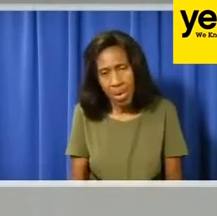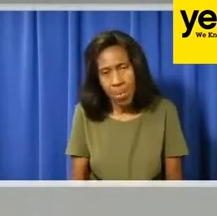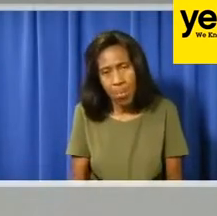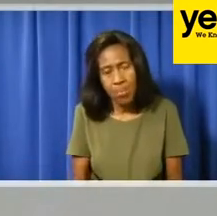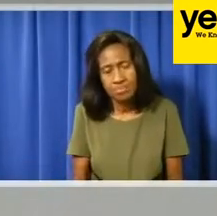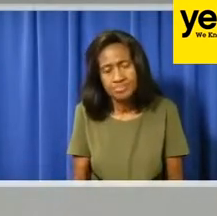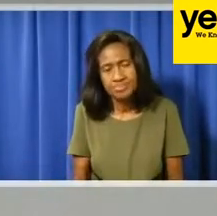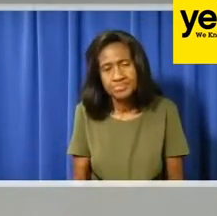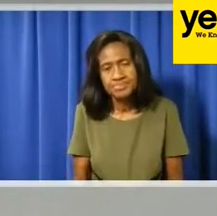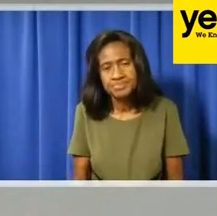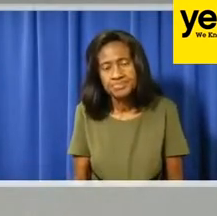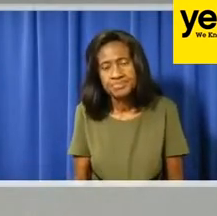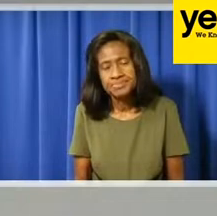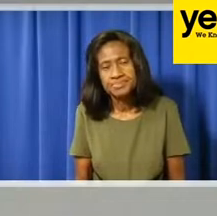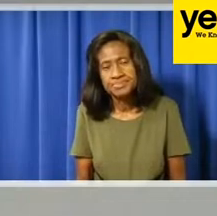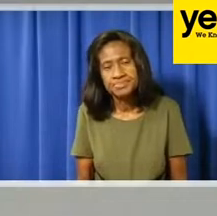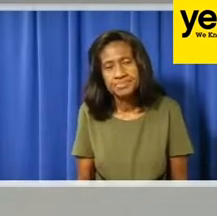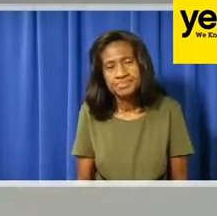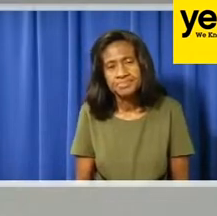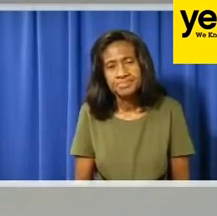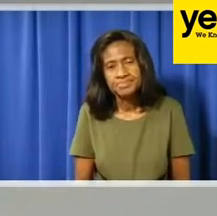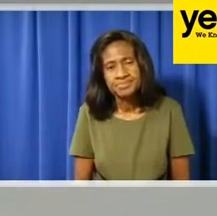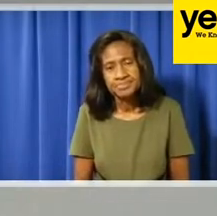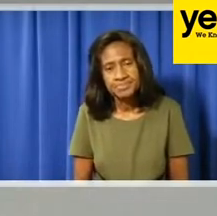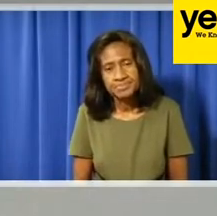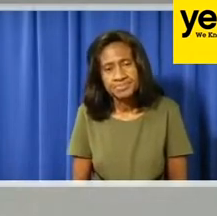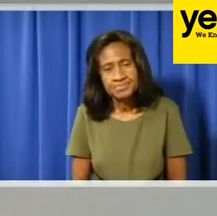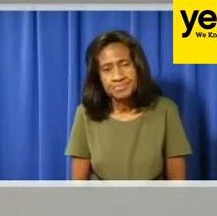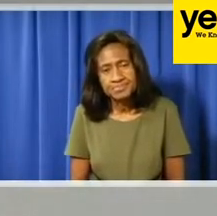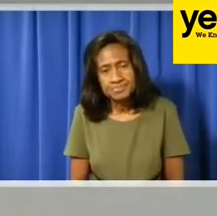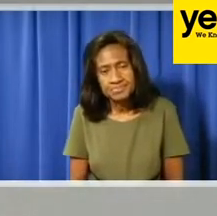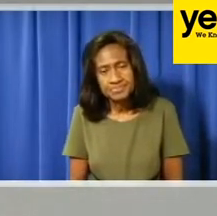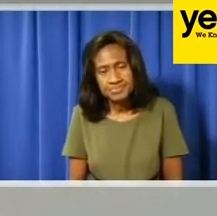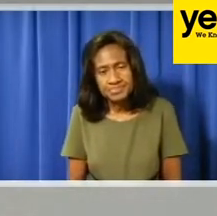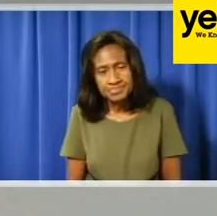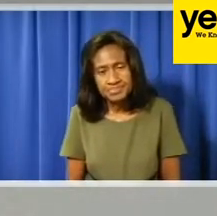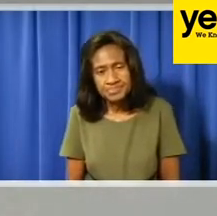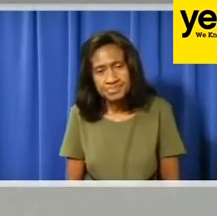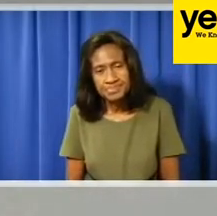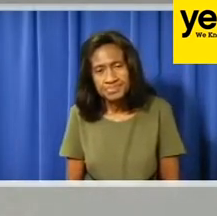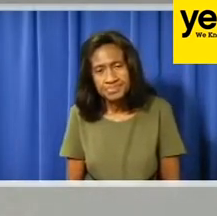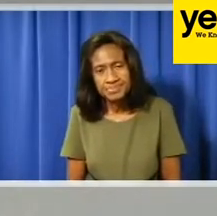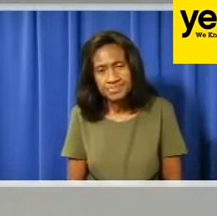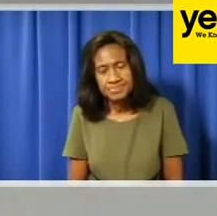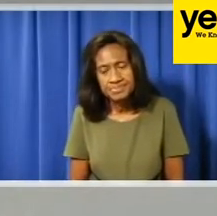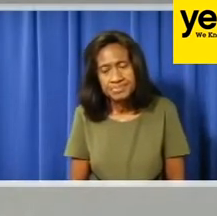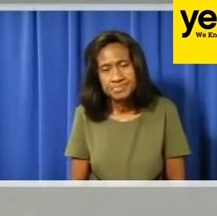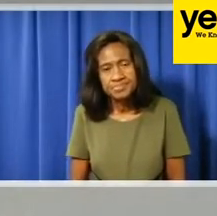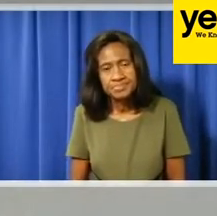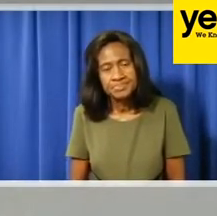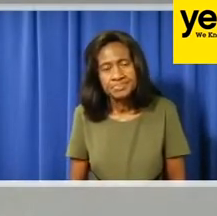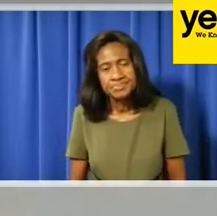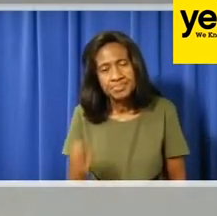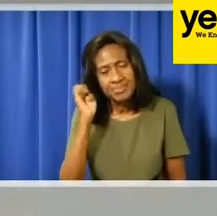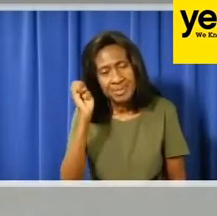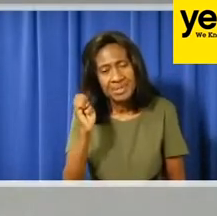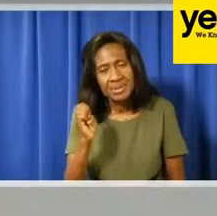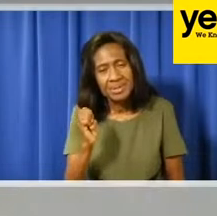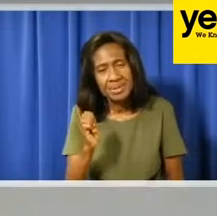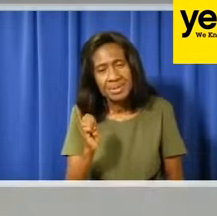that we have a specific opinion on or promoting one way or another. I leave it entirely up